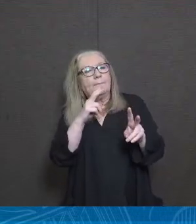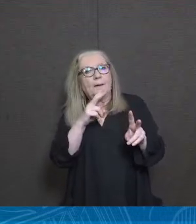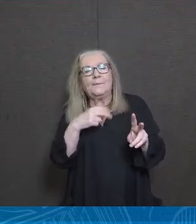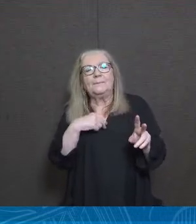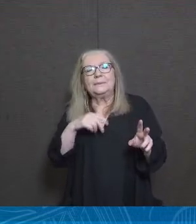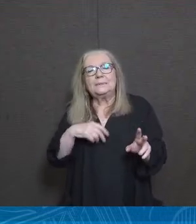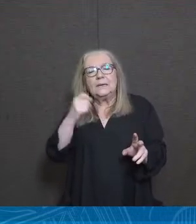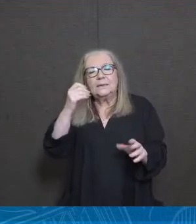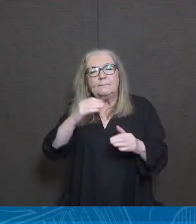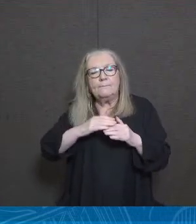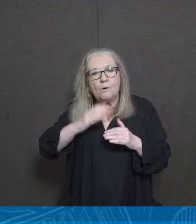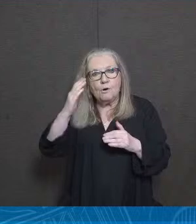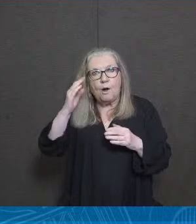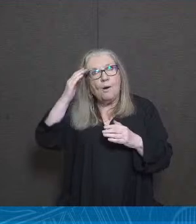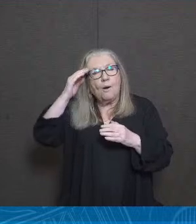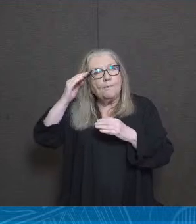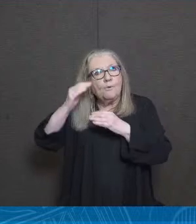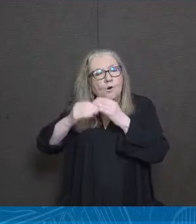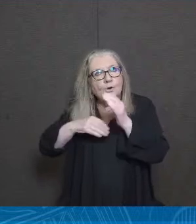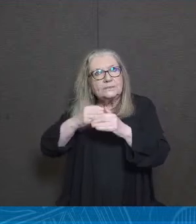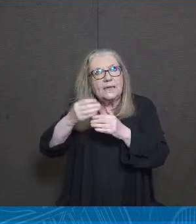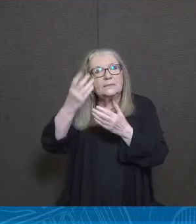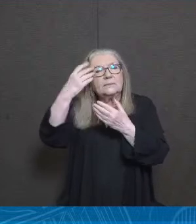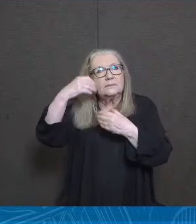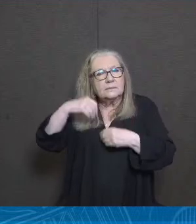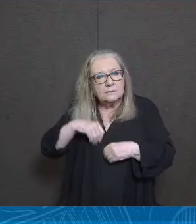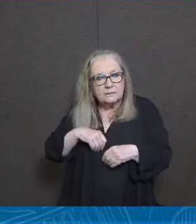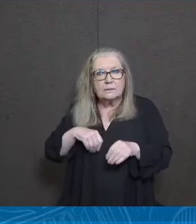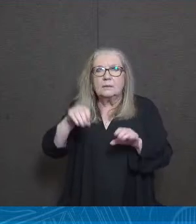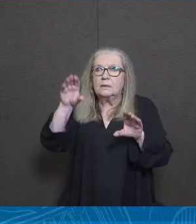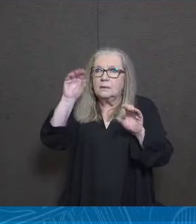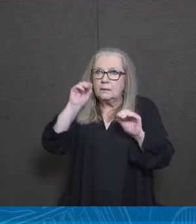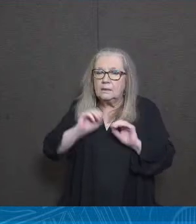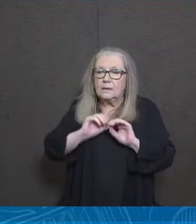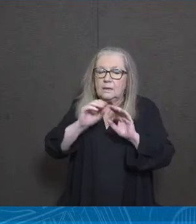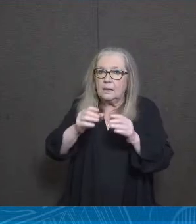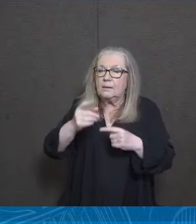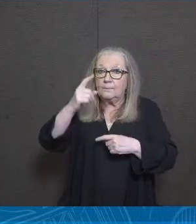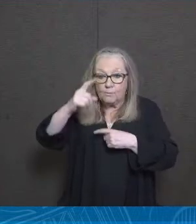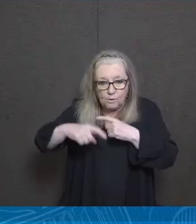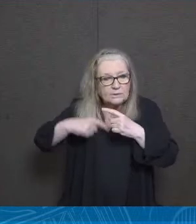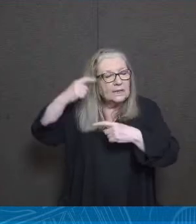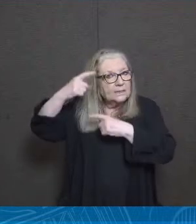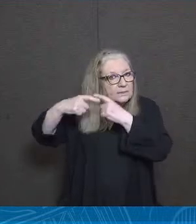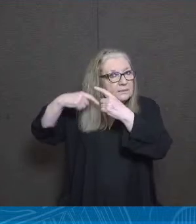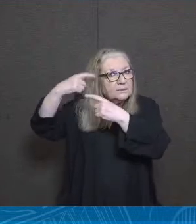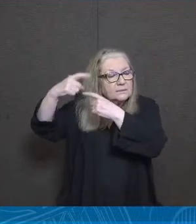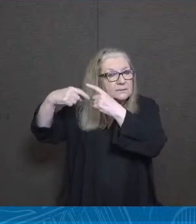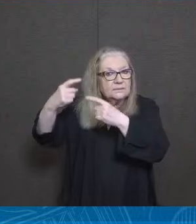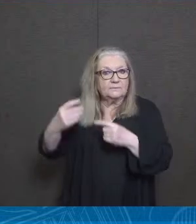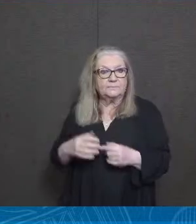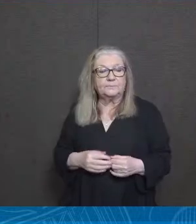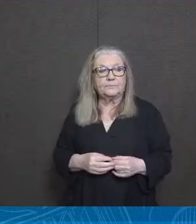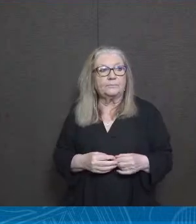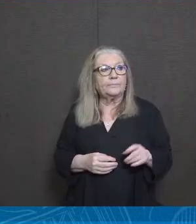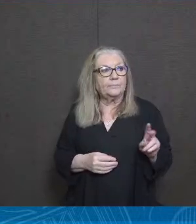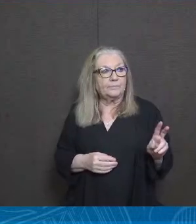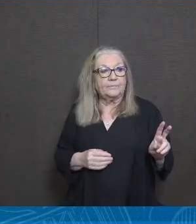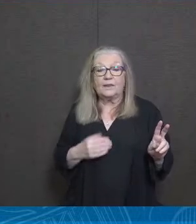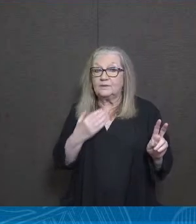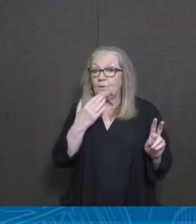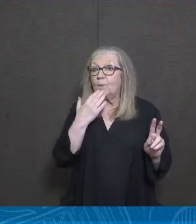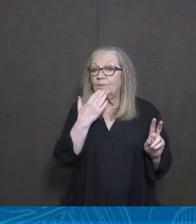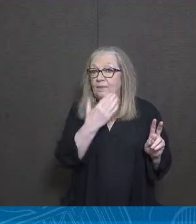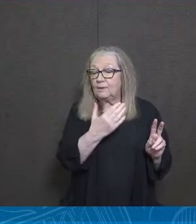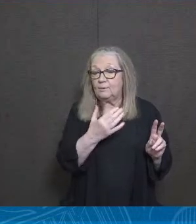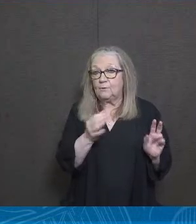about the process? Do they need to learn more about the data? Whatever, but what are the priorities, yeah. Yes, thank you both for the